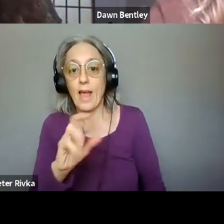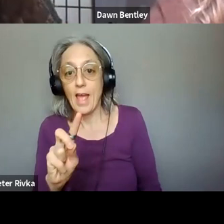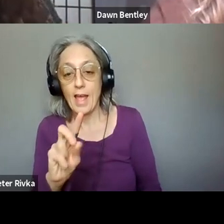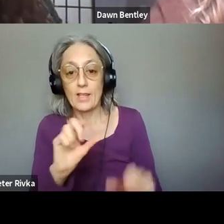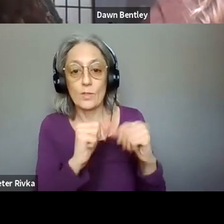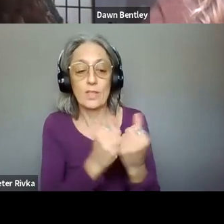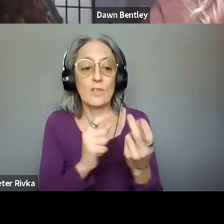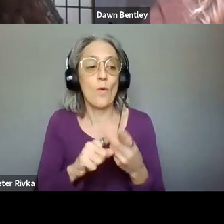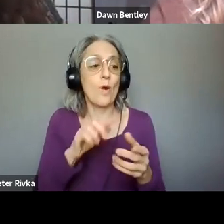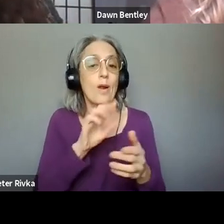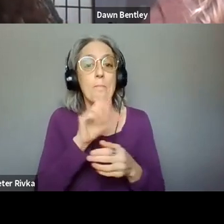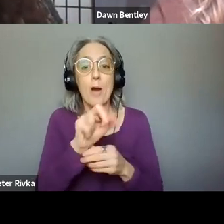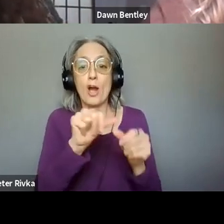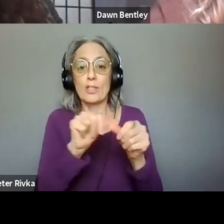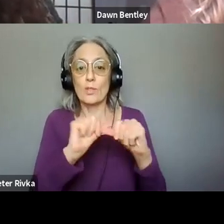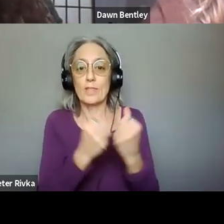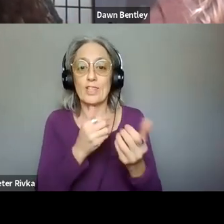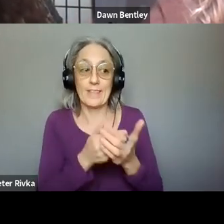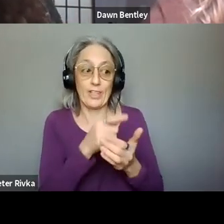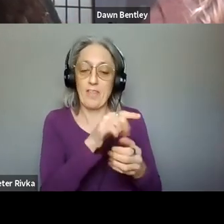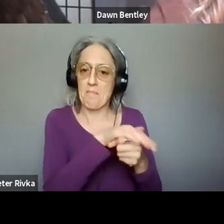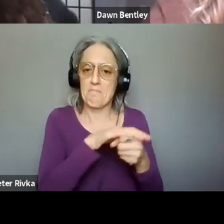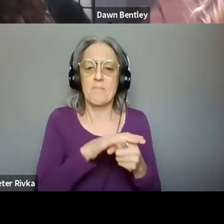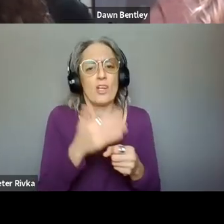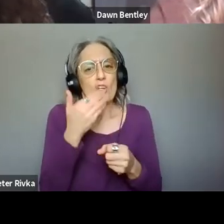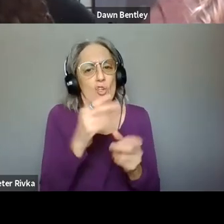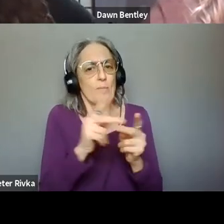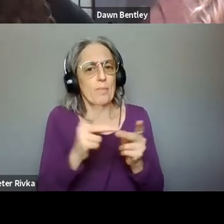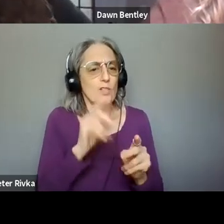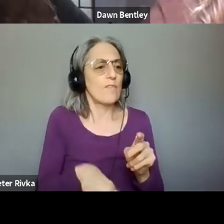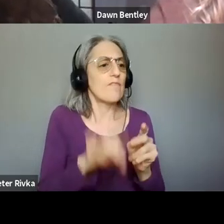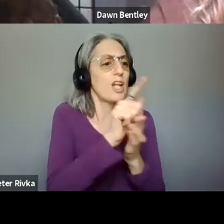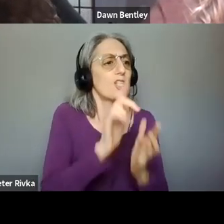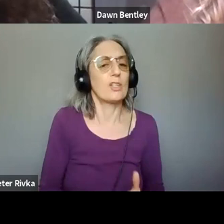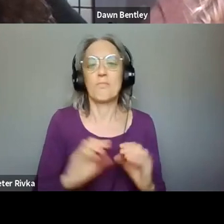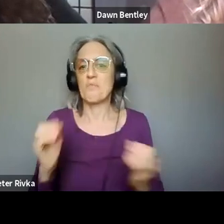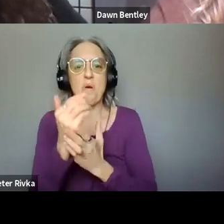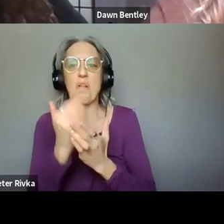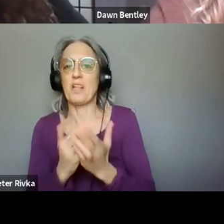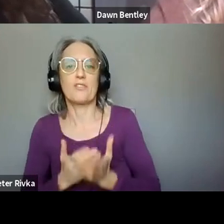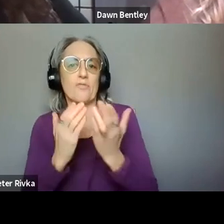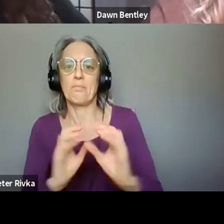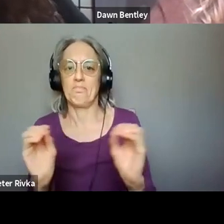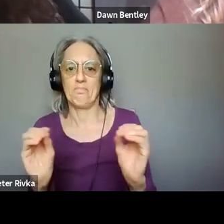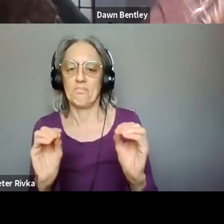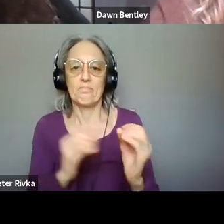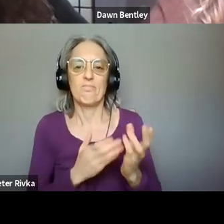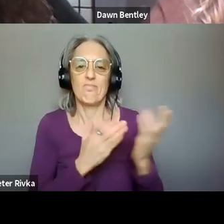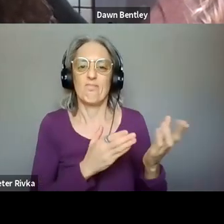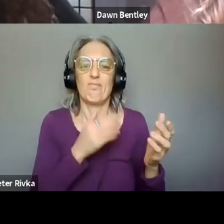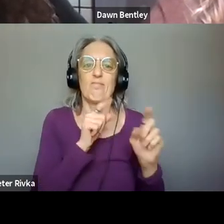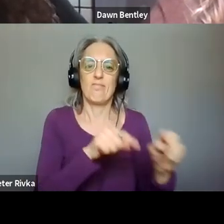is a really good place to find recommendations for good counsel in probate court. Wonderful. Yes, I would agree with that. The court cannot make